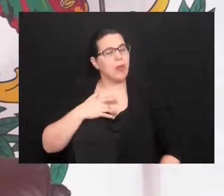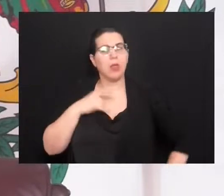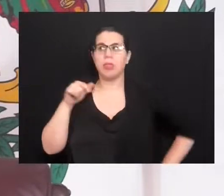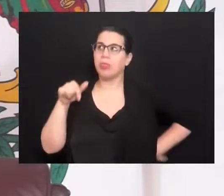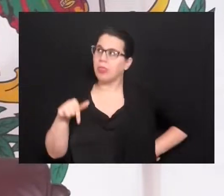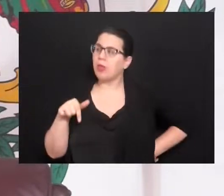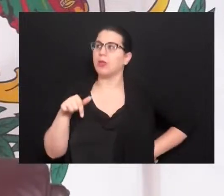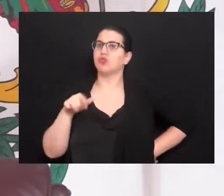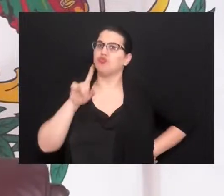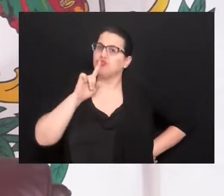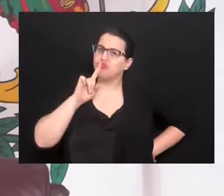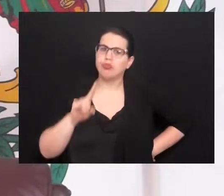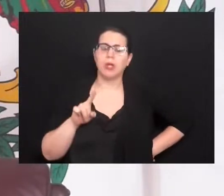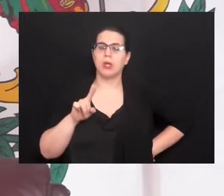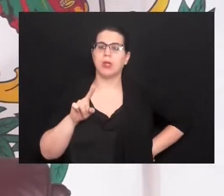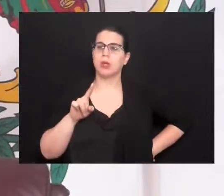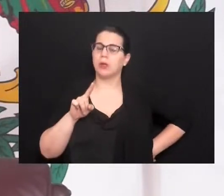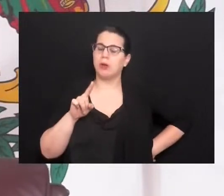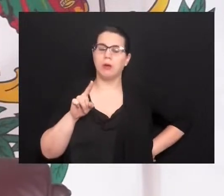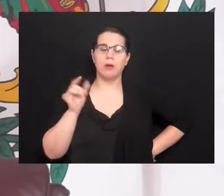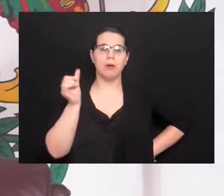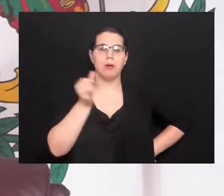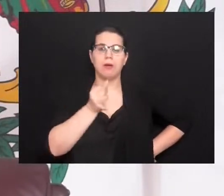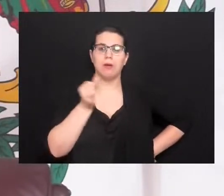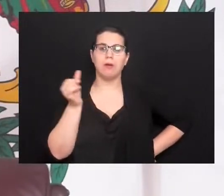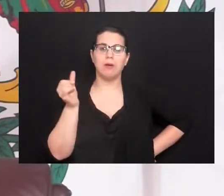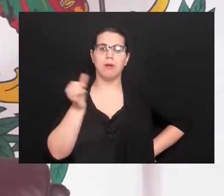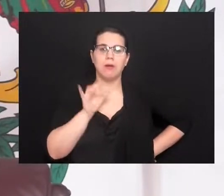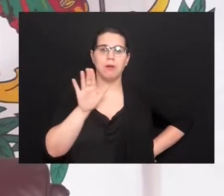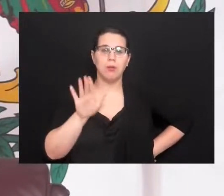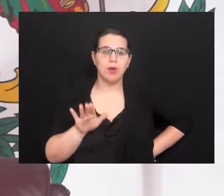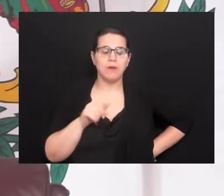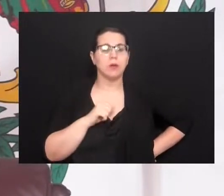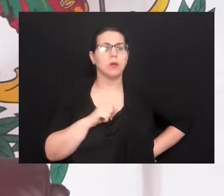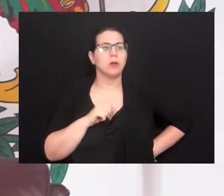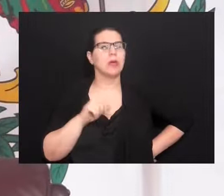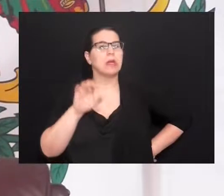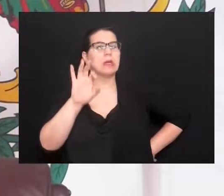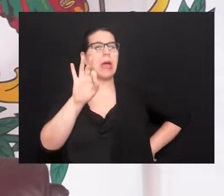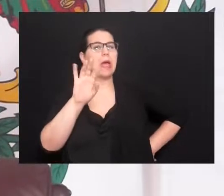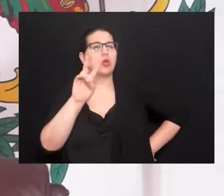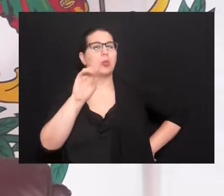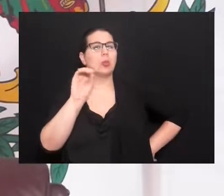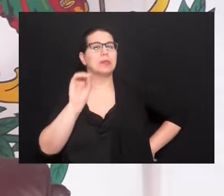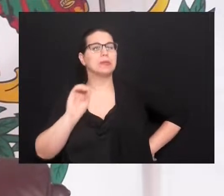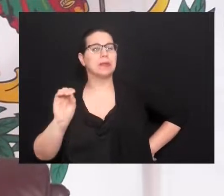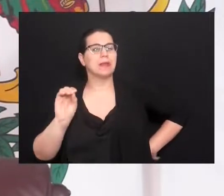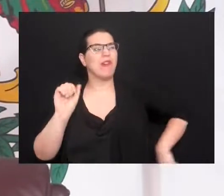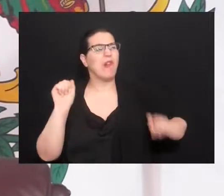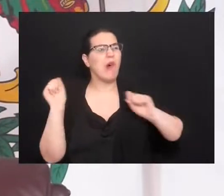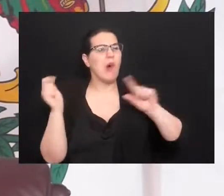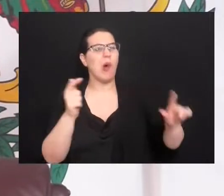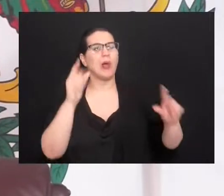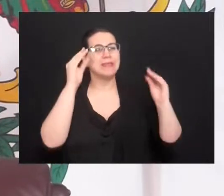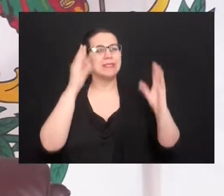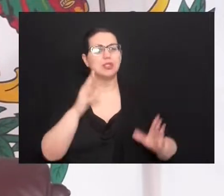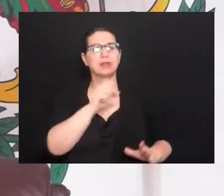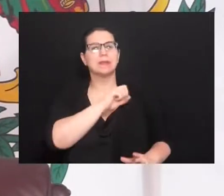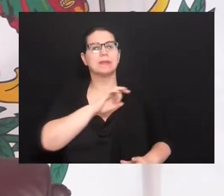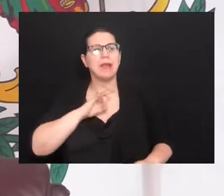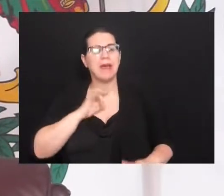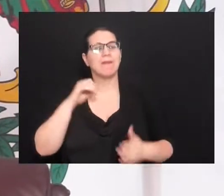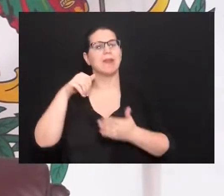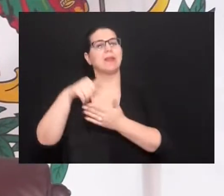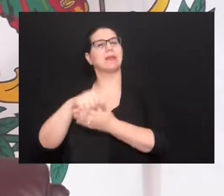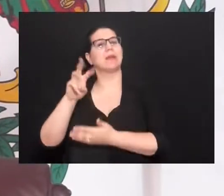and I hope I got this right. But he said that 92% of the faculty at WVU were vaccinated. And he also